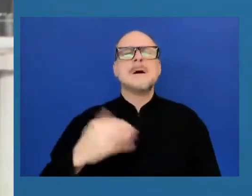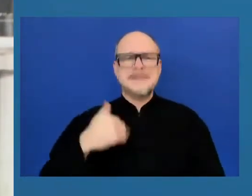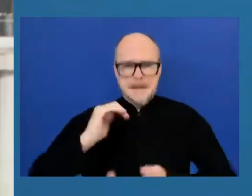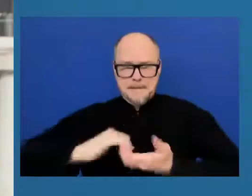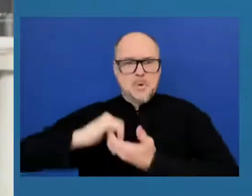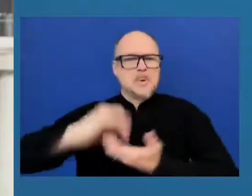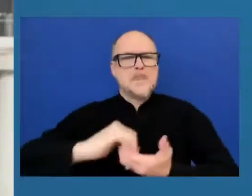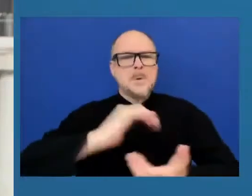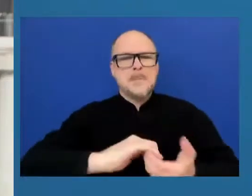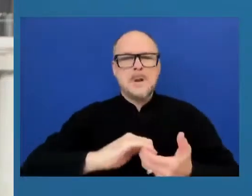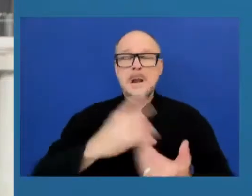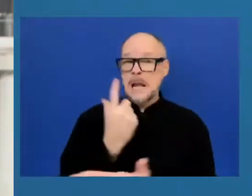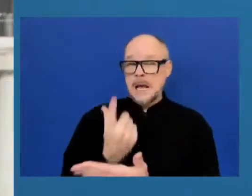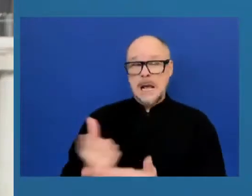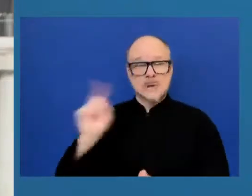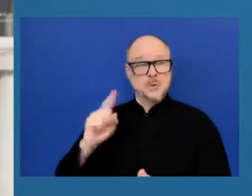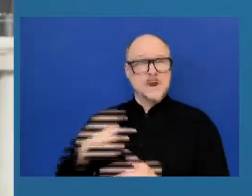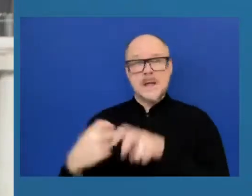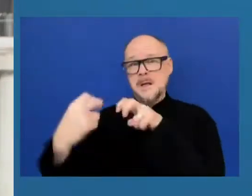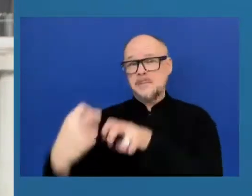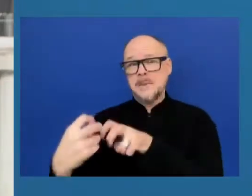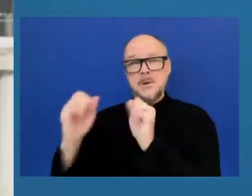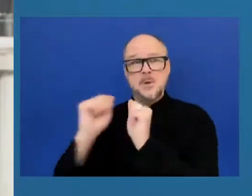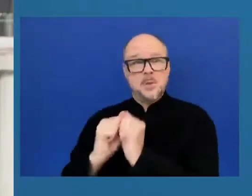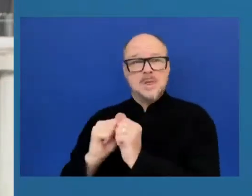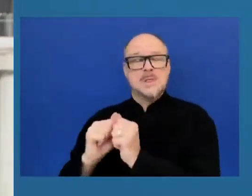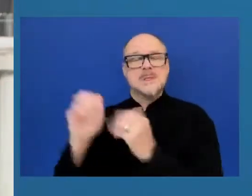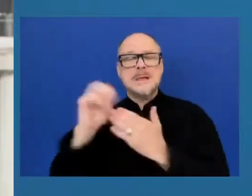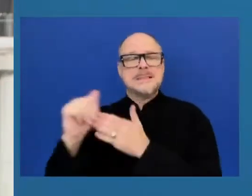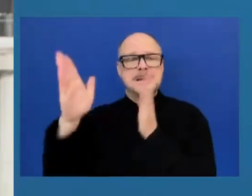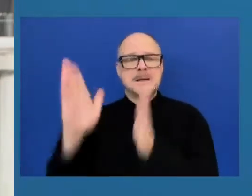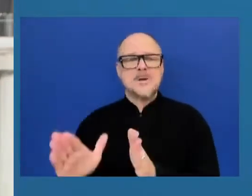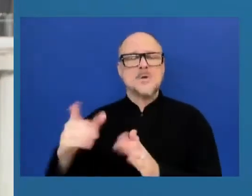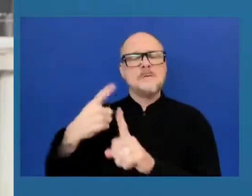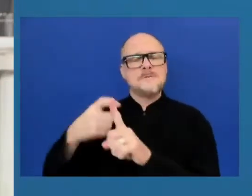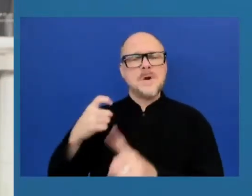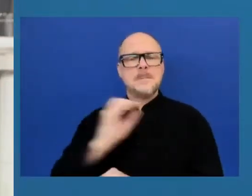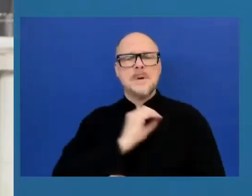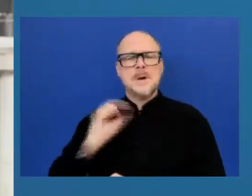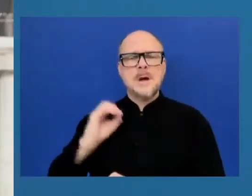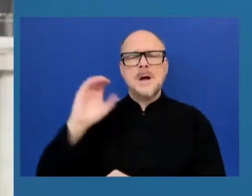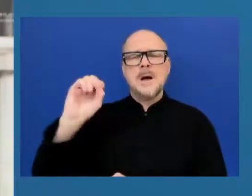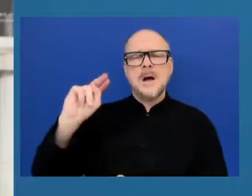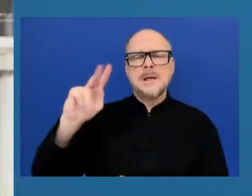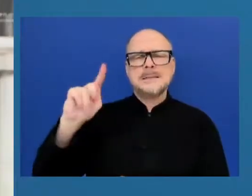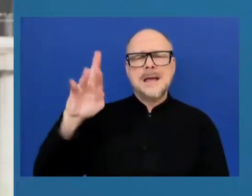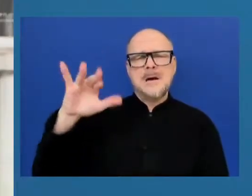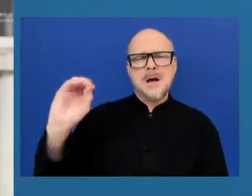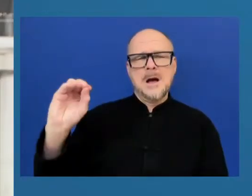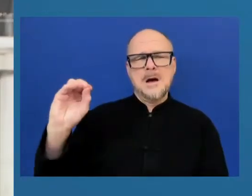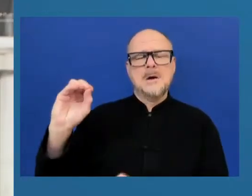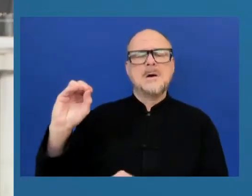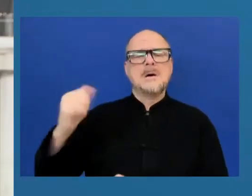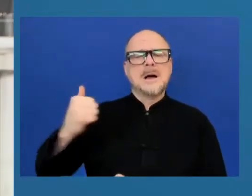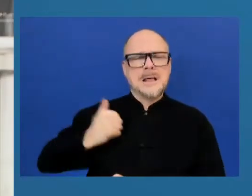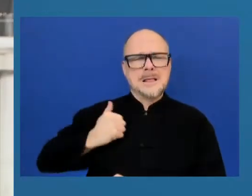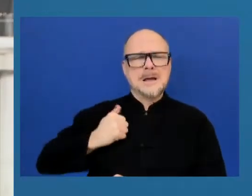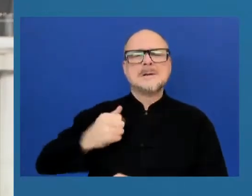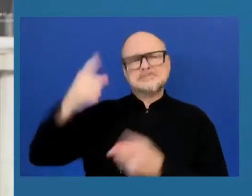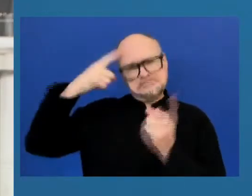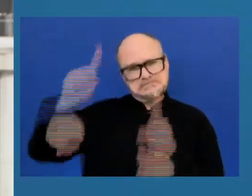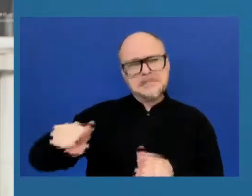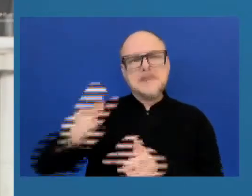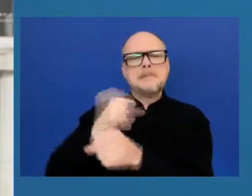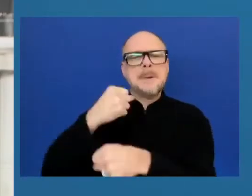sat down with the Premier of Ontario, Tom Ford, had a great conversation about creating a memorandum of